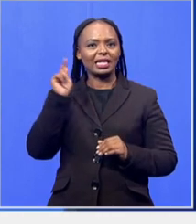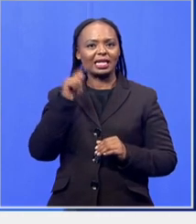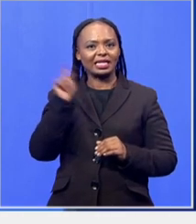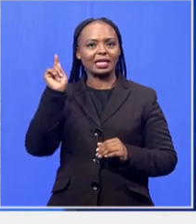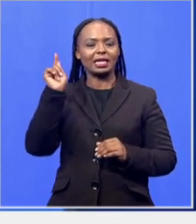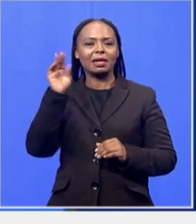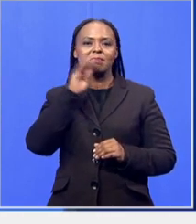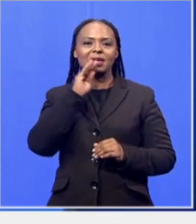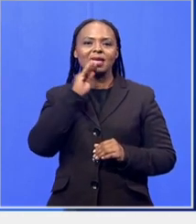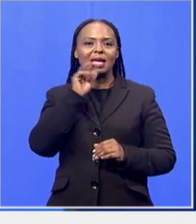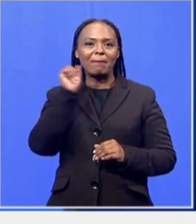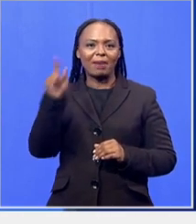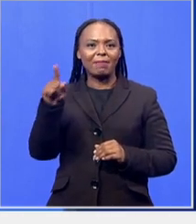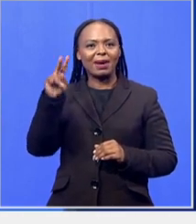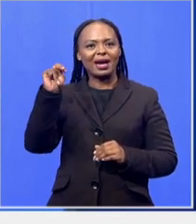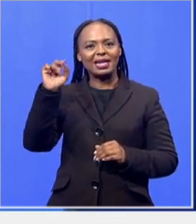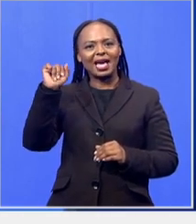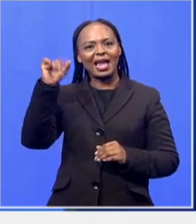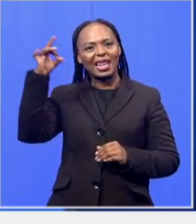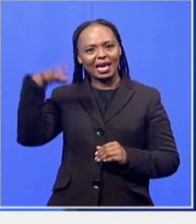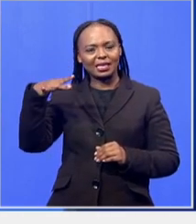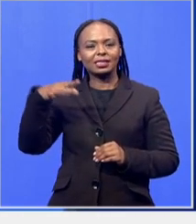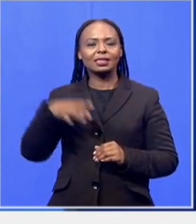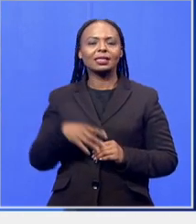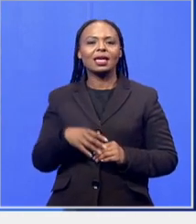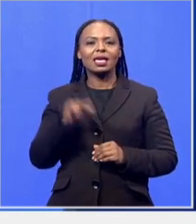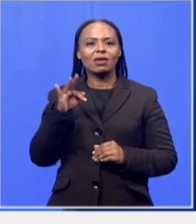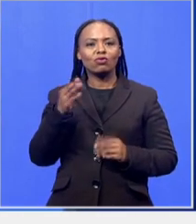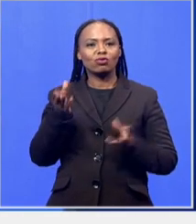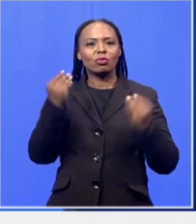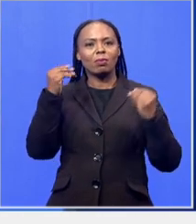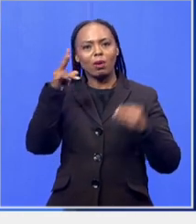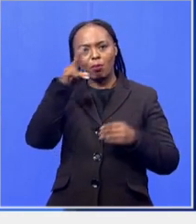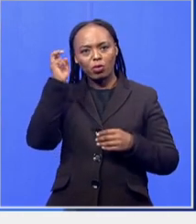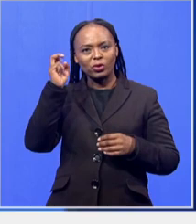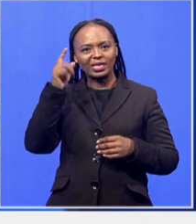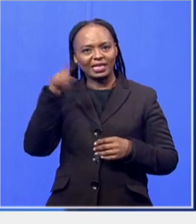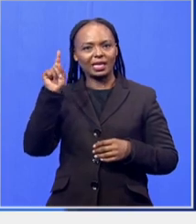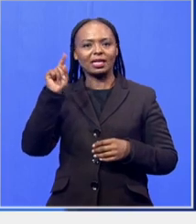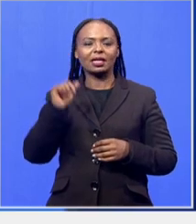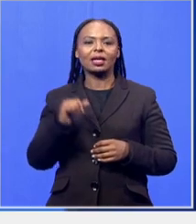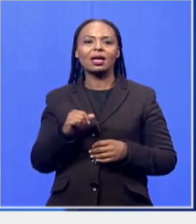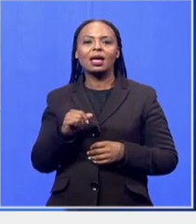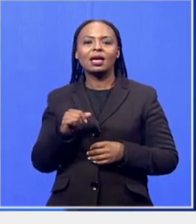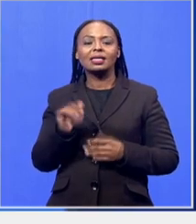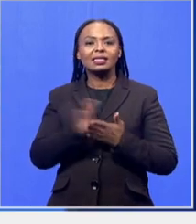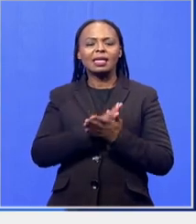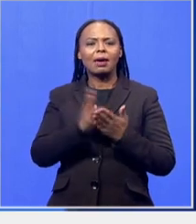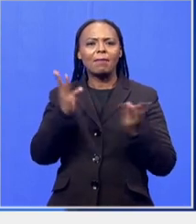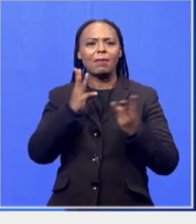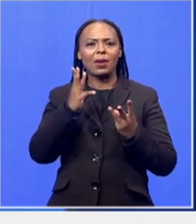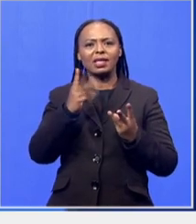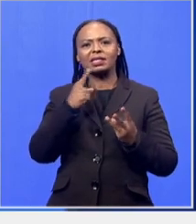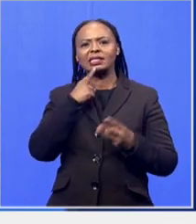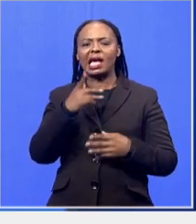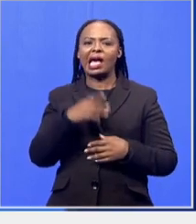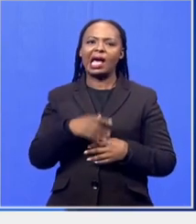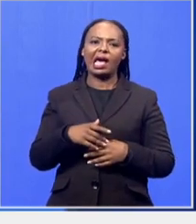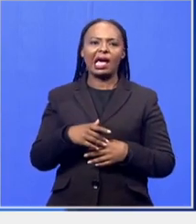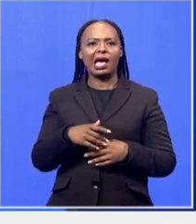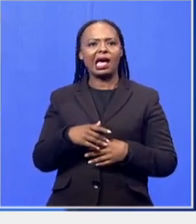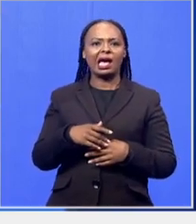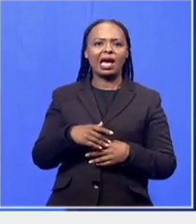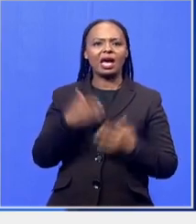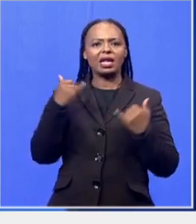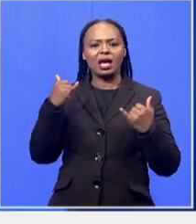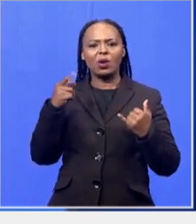Naledi, right? Yes. However, though, some of the gremlins that then came in was that some people were able to actually get the